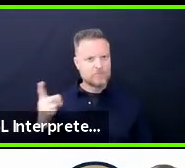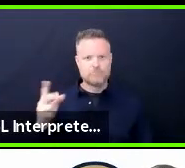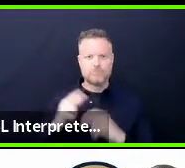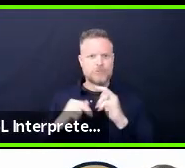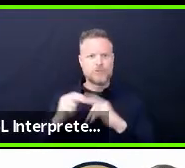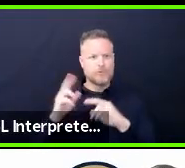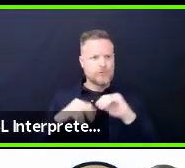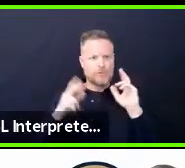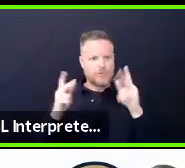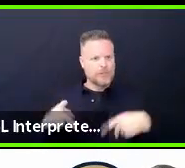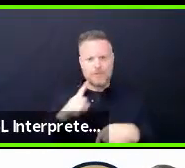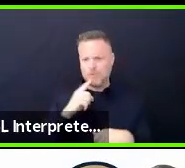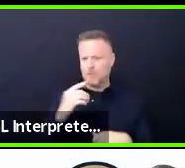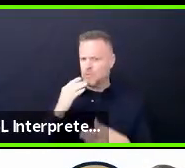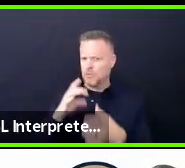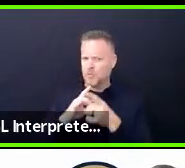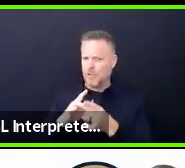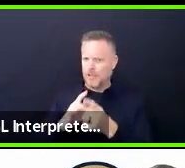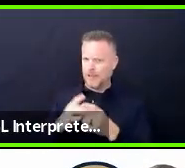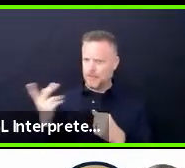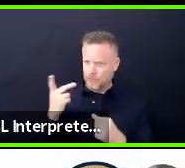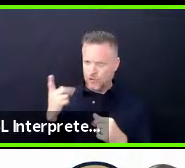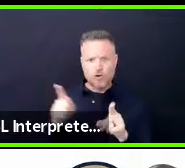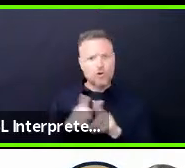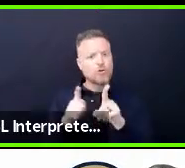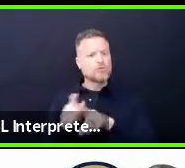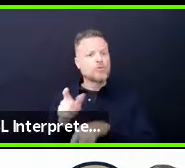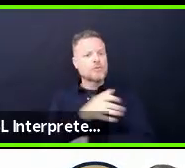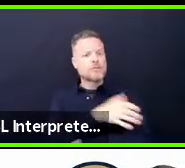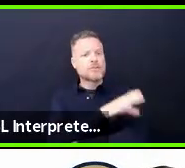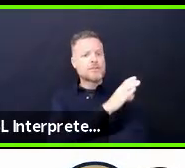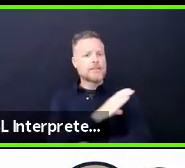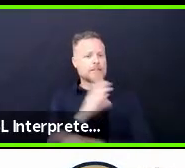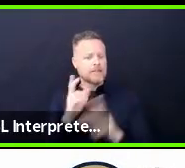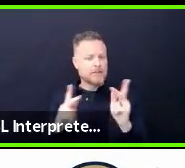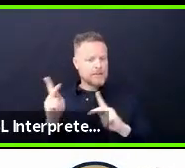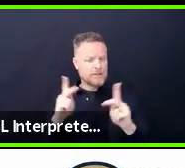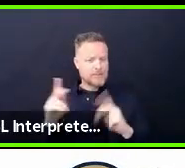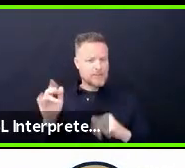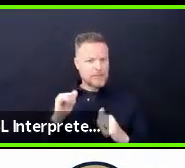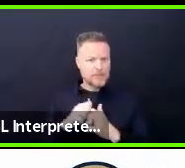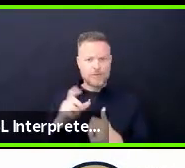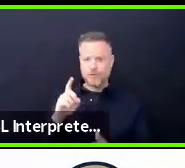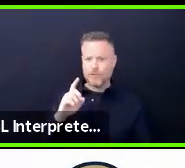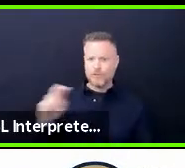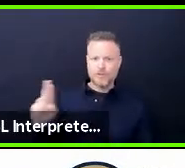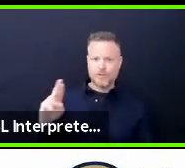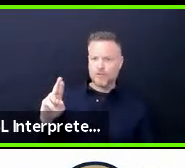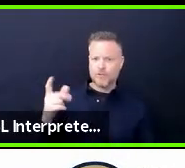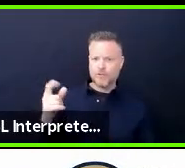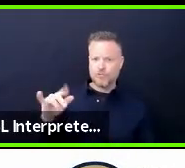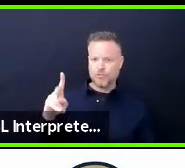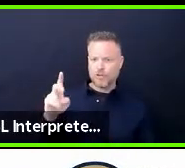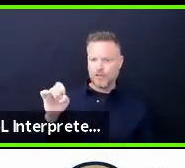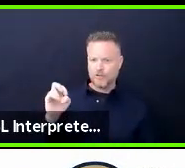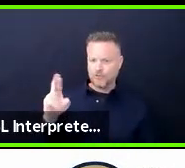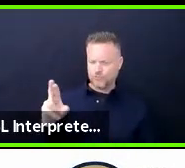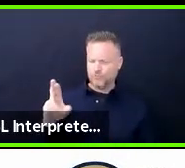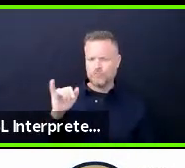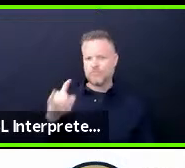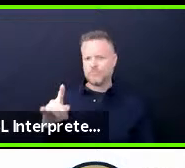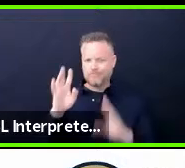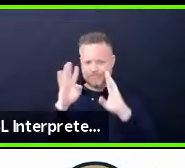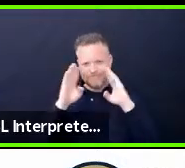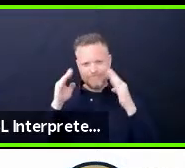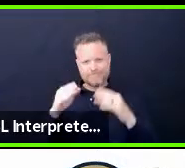him, as well as some of the clinical people, Dr. Alan Greiner. I think it's about